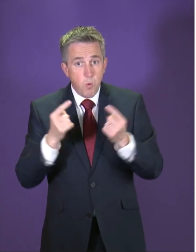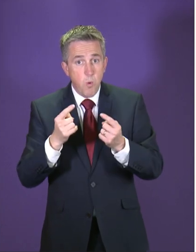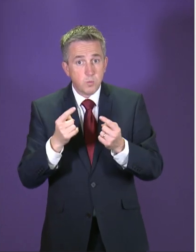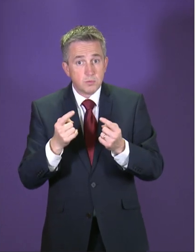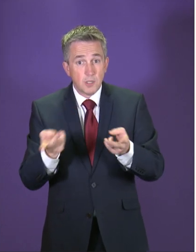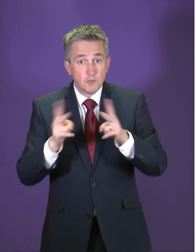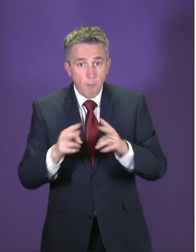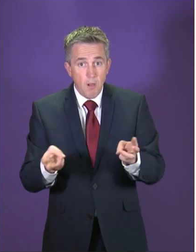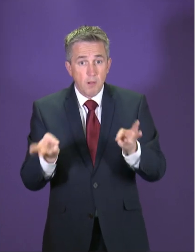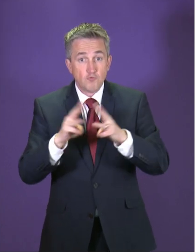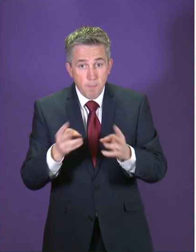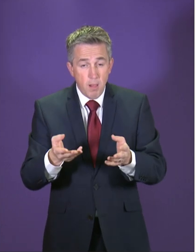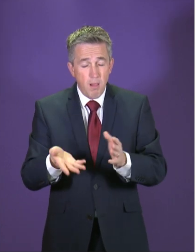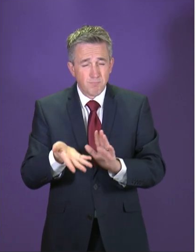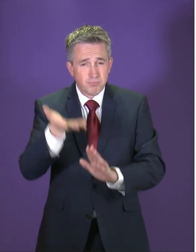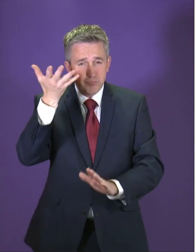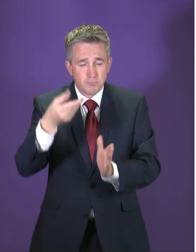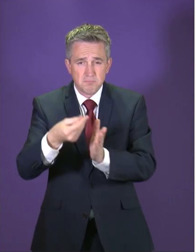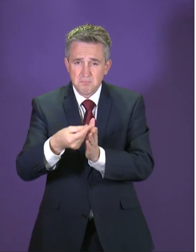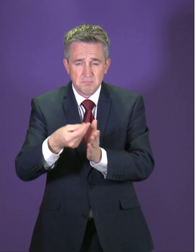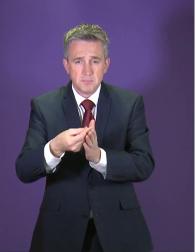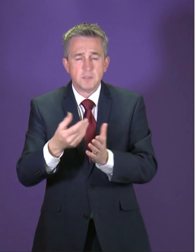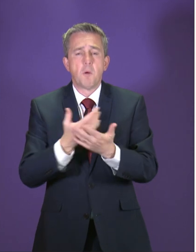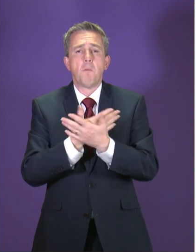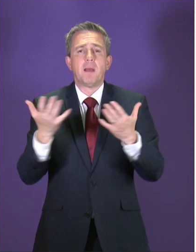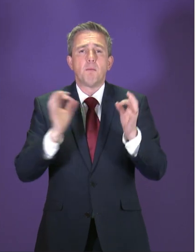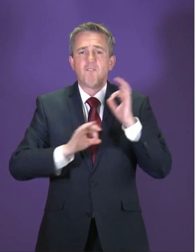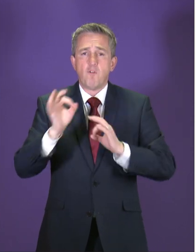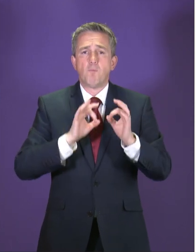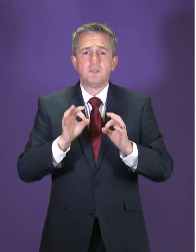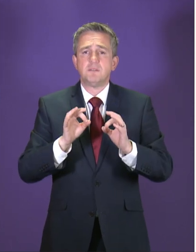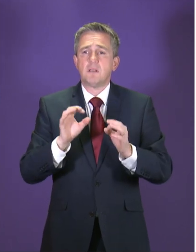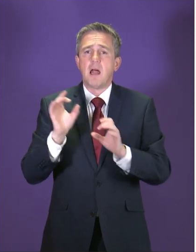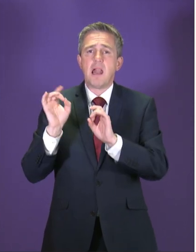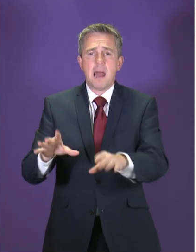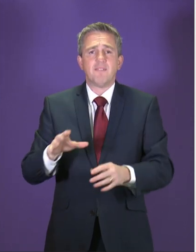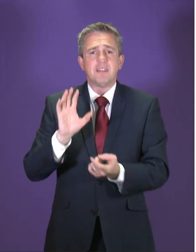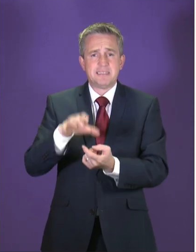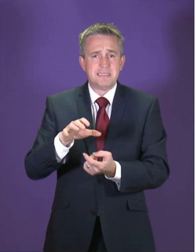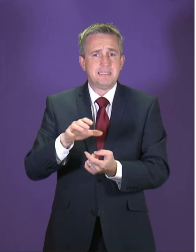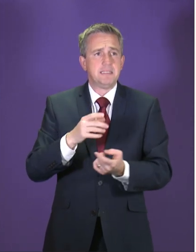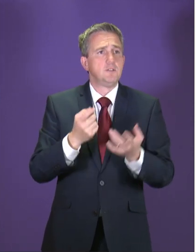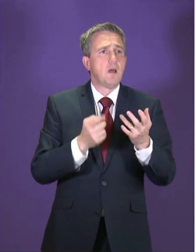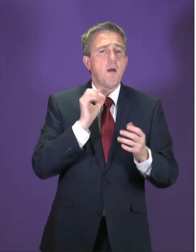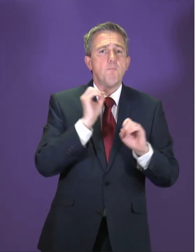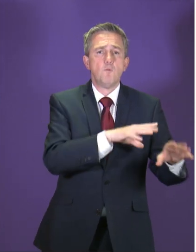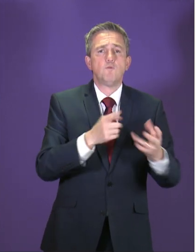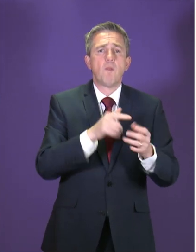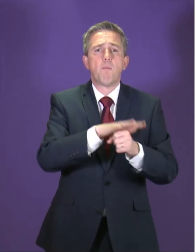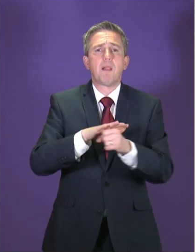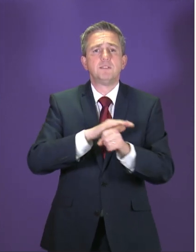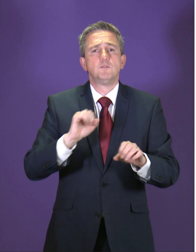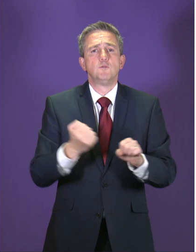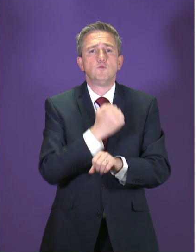in the same period, forcing many artists to abandon the city in order to pursue their work.